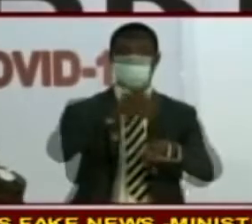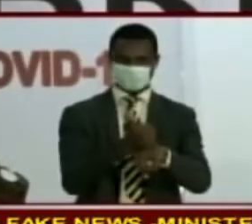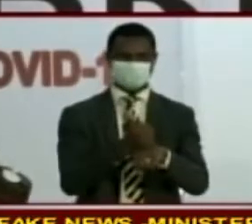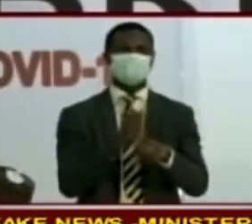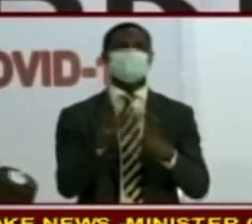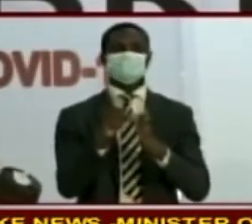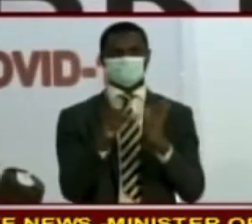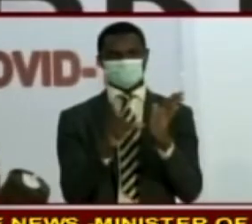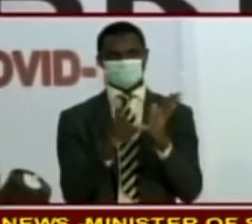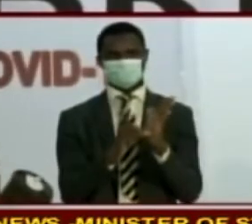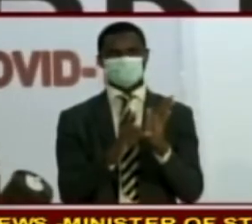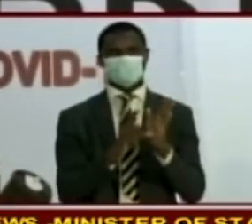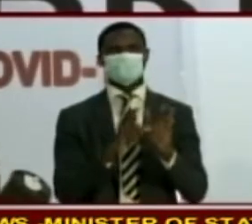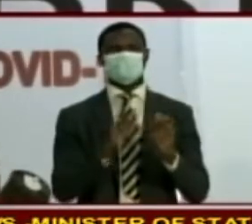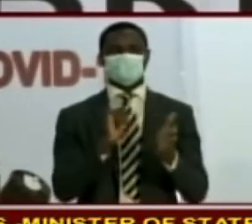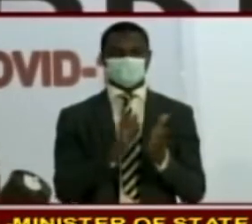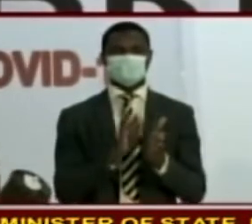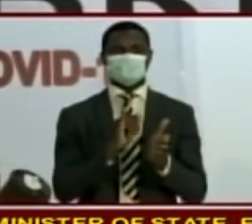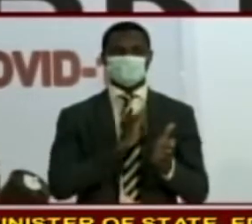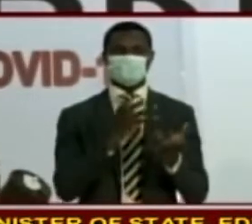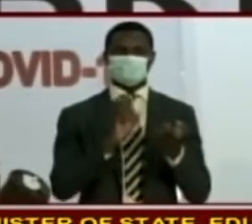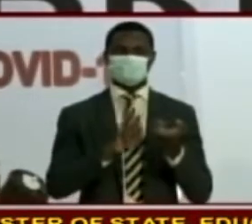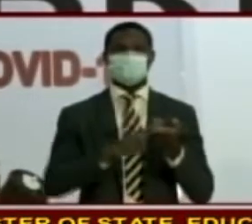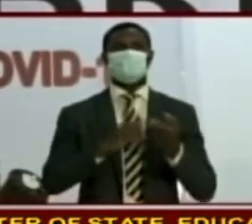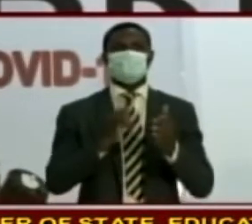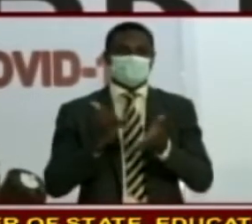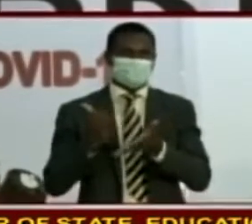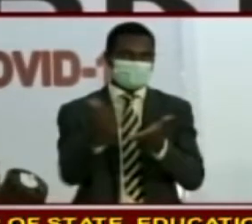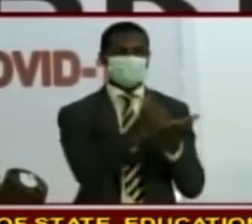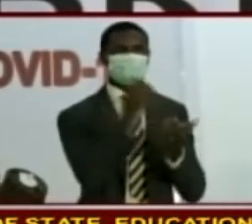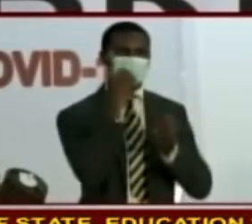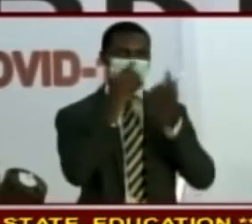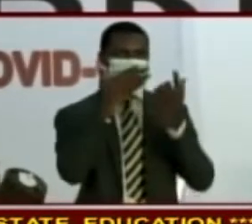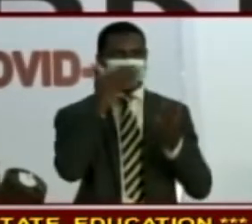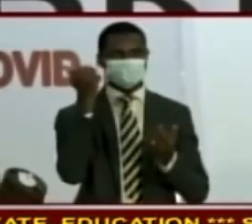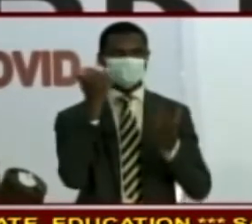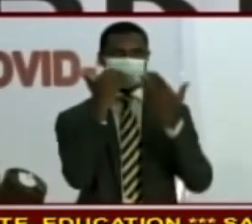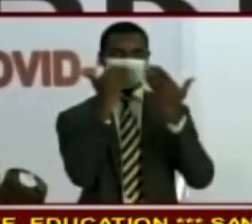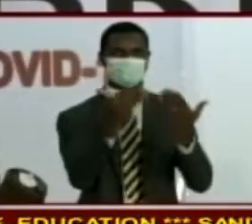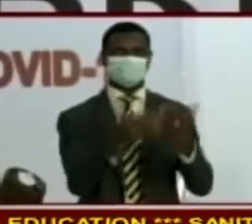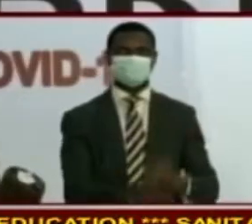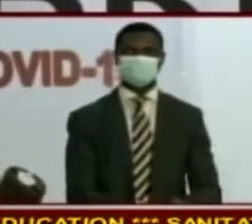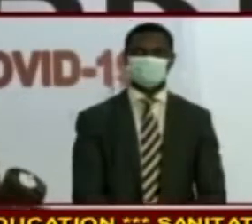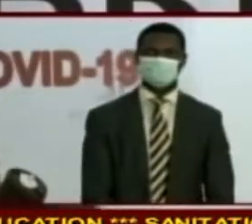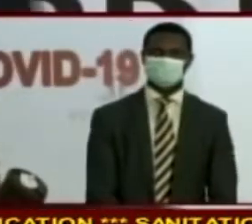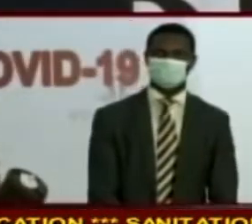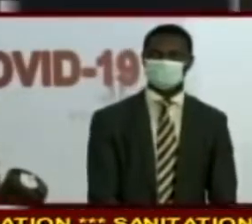So just to clarify really and make that very clear to the public. Thank you.